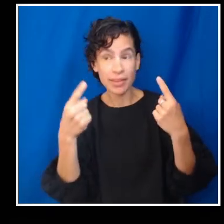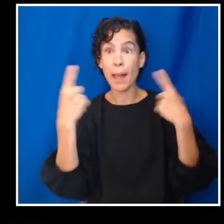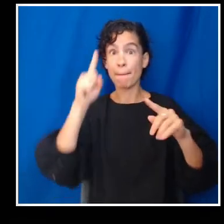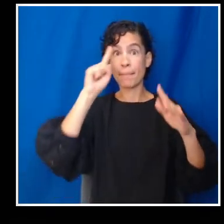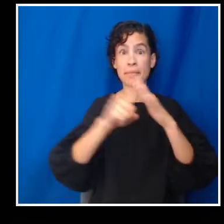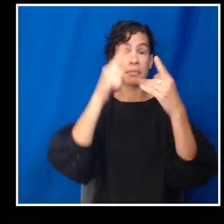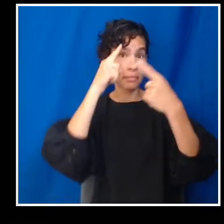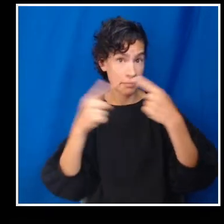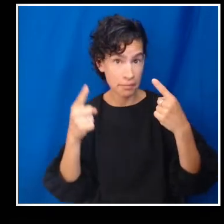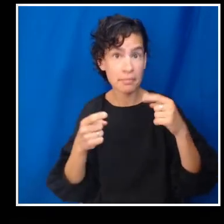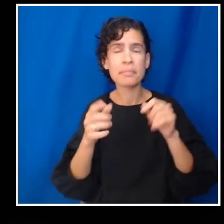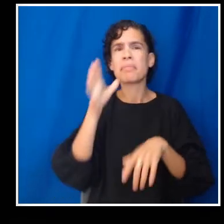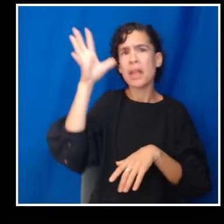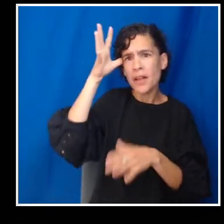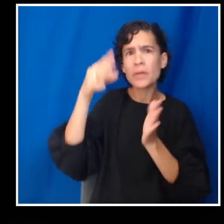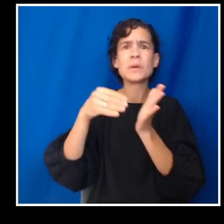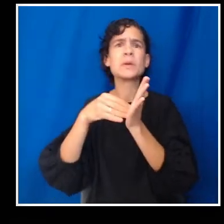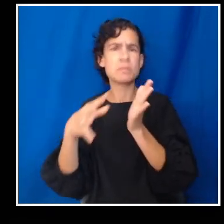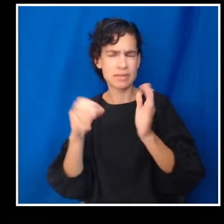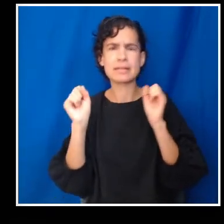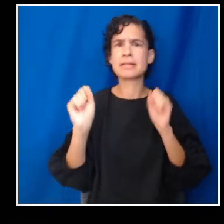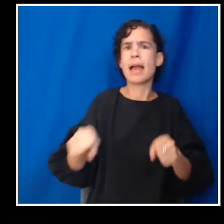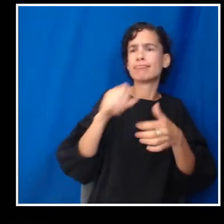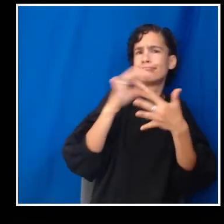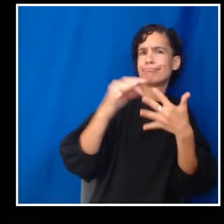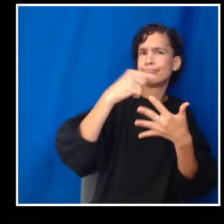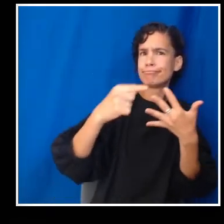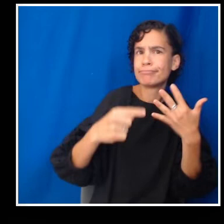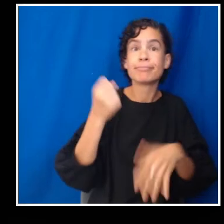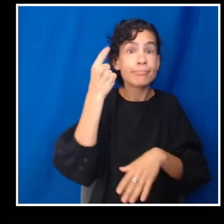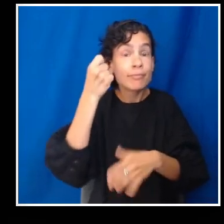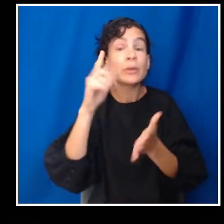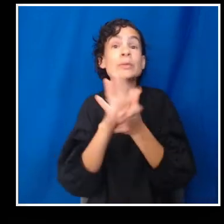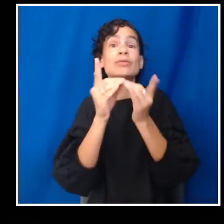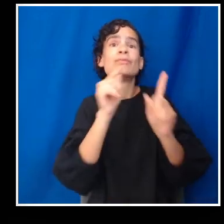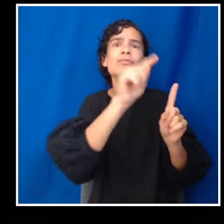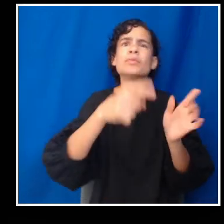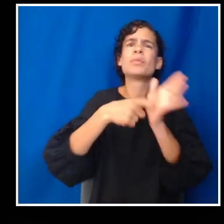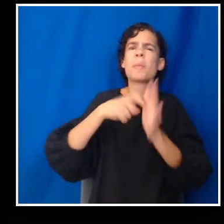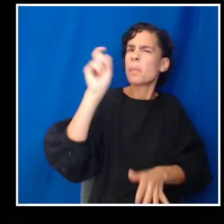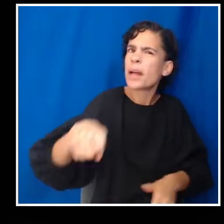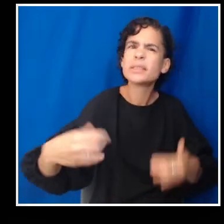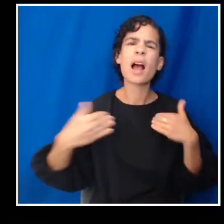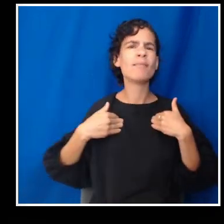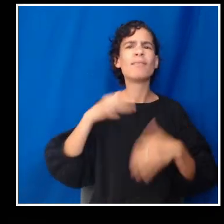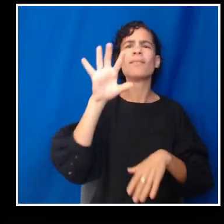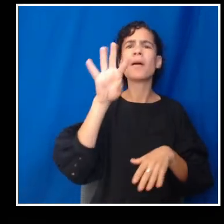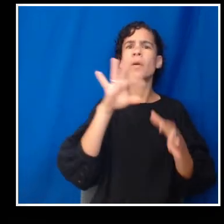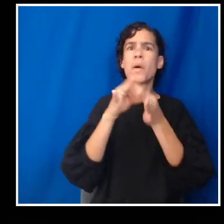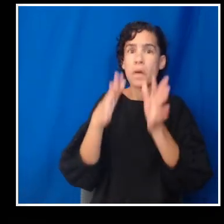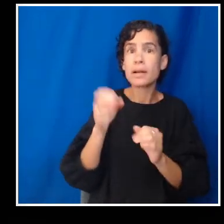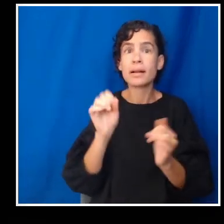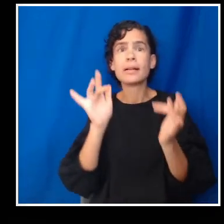When this happens, parents and students have options. Every school district is required to have a 504 coordinator who you can